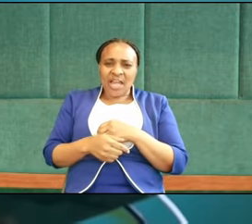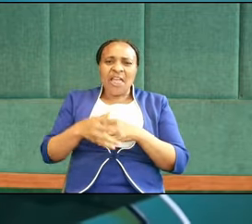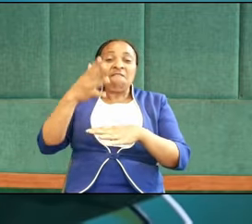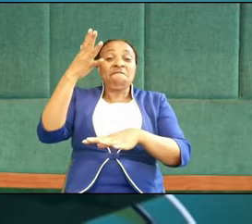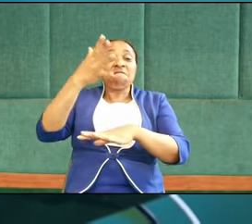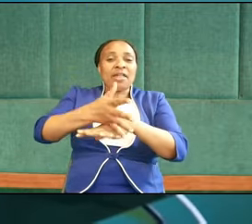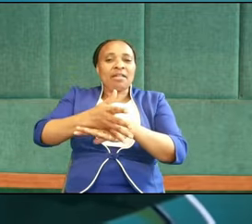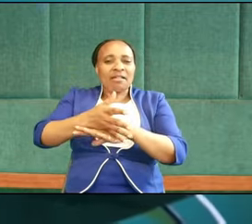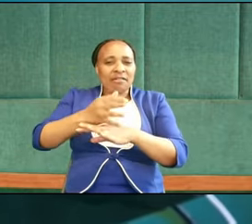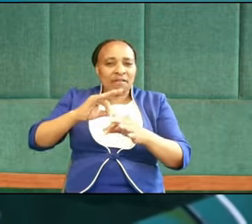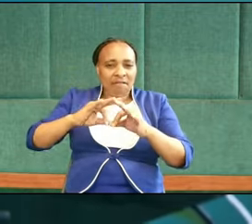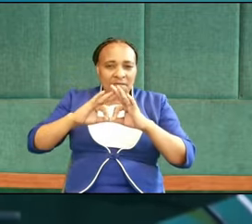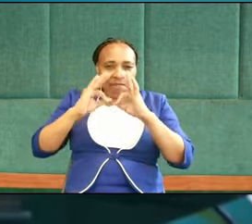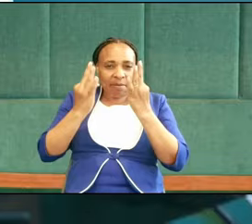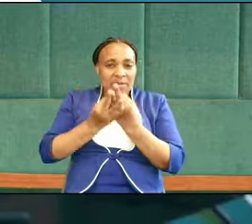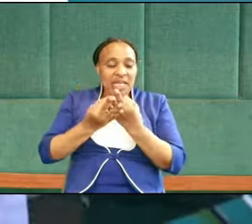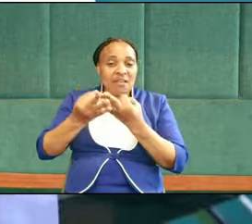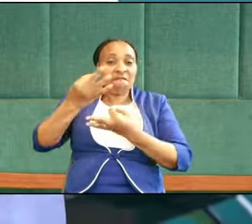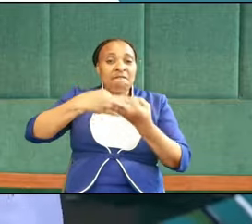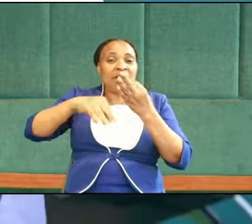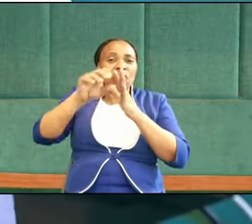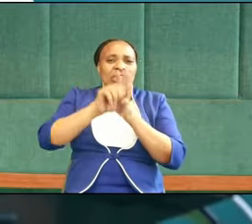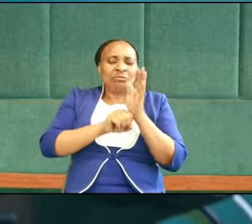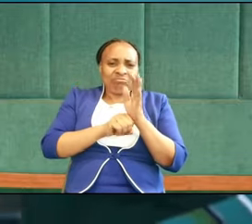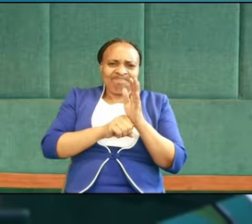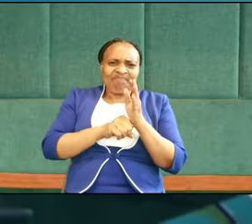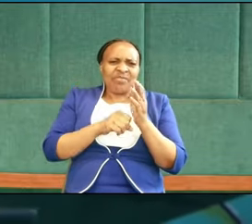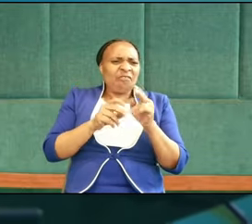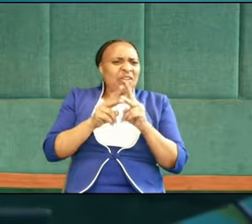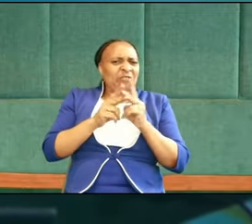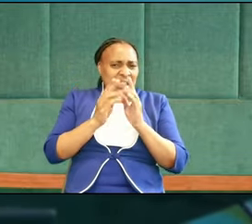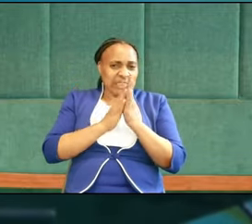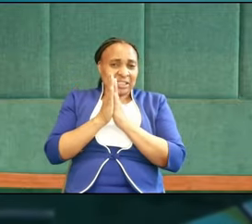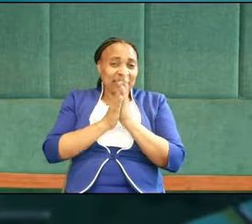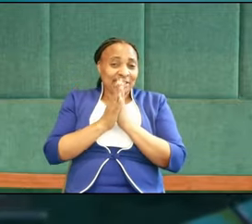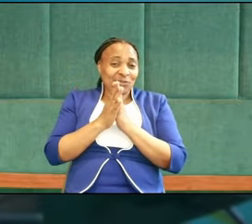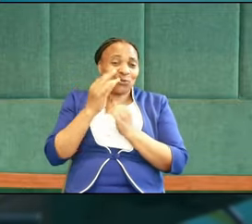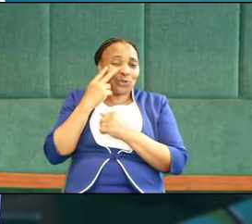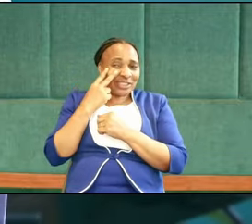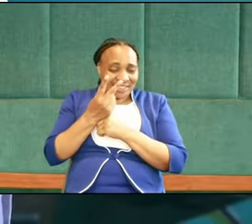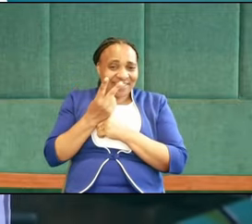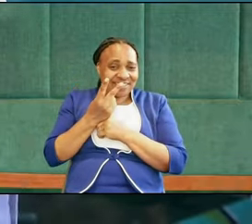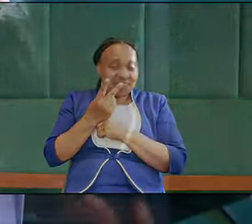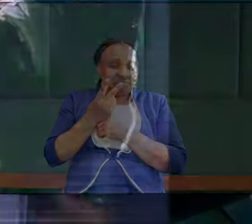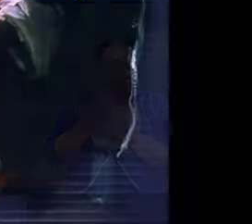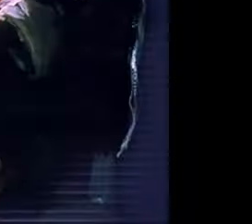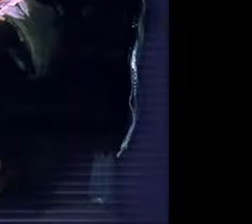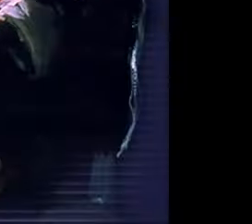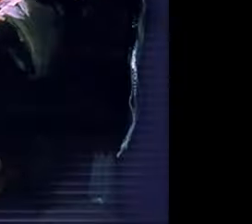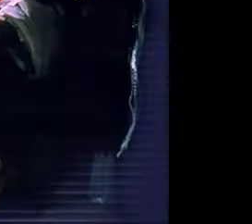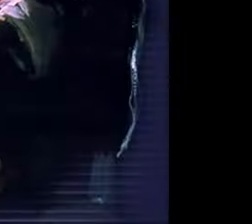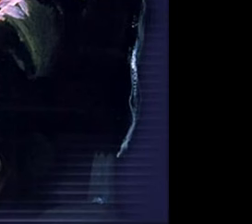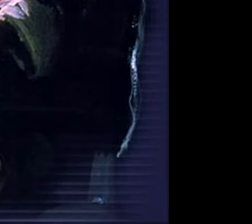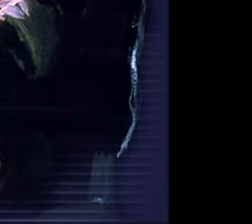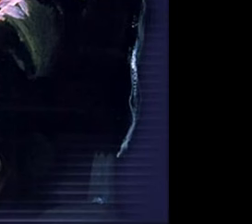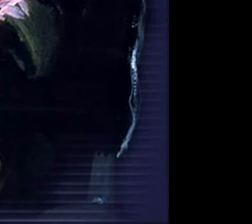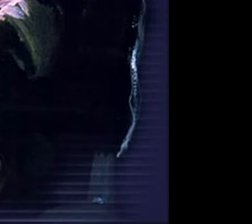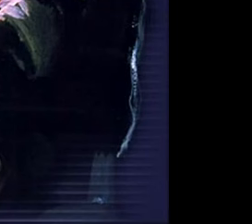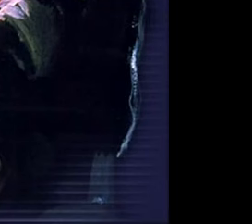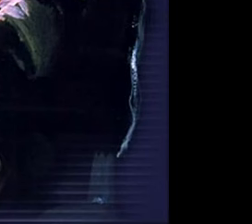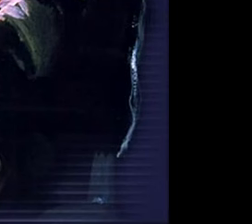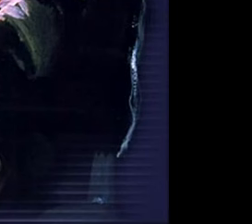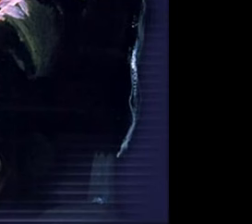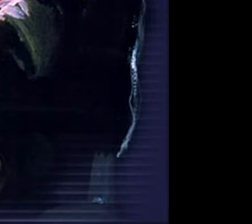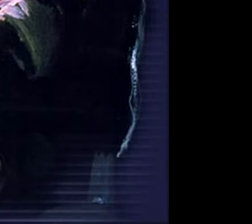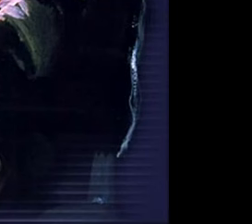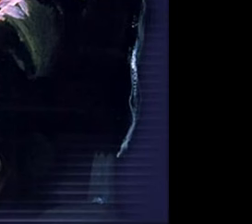family fellowship, faithful unto death. It's interesting to state and to note that Israel experienced